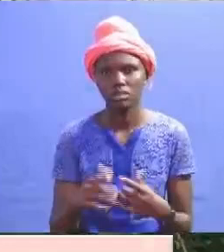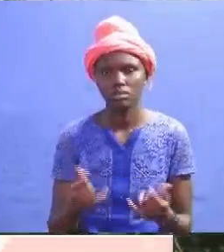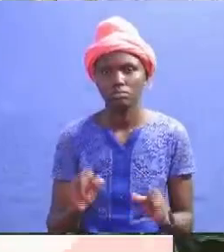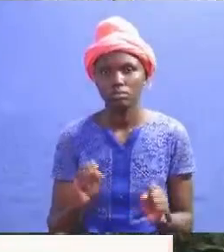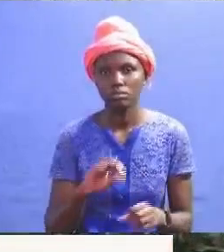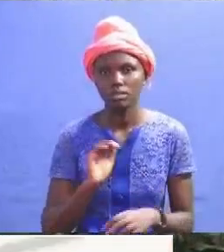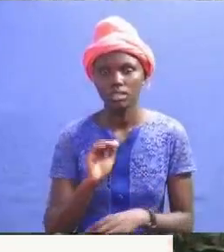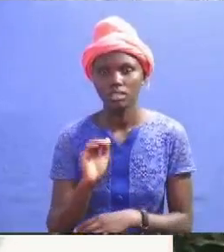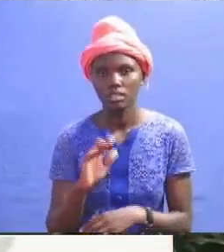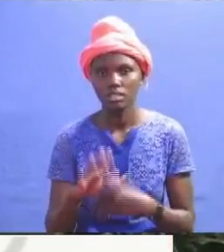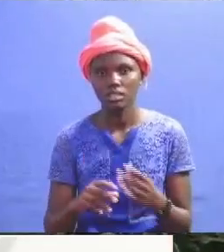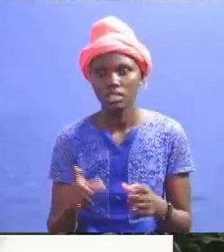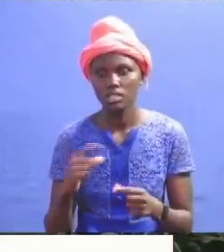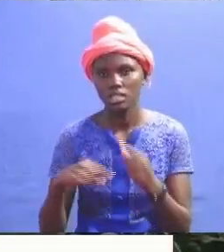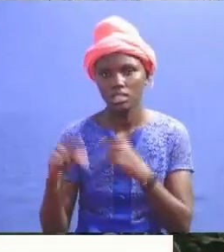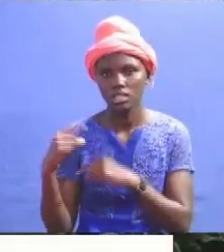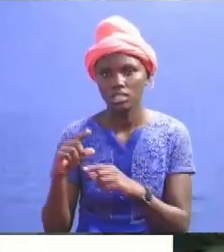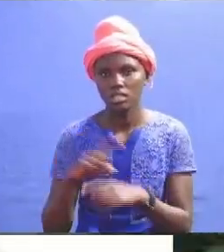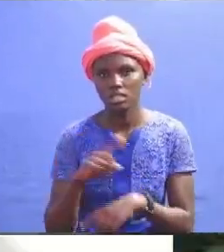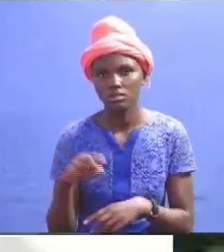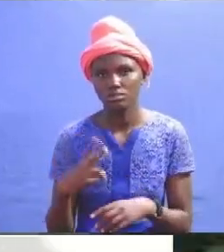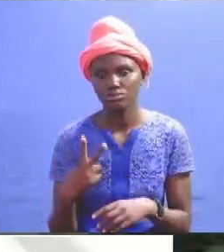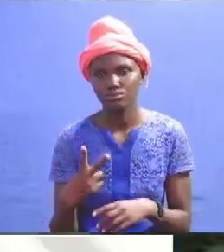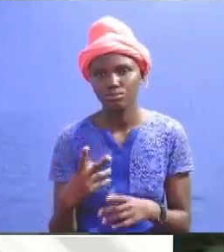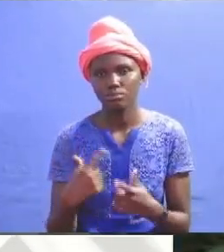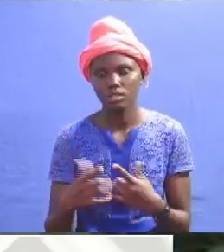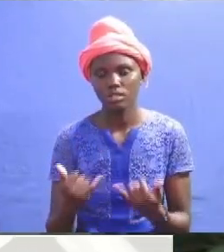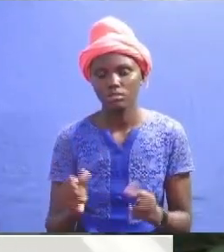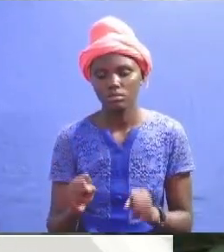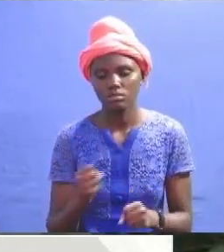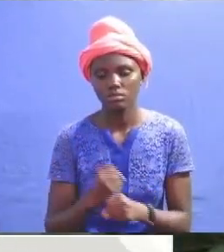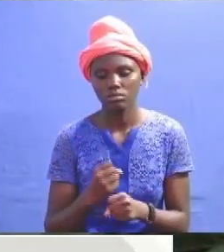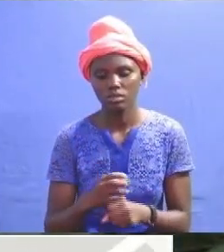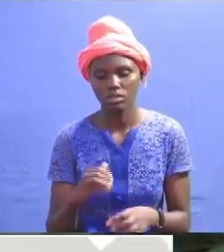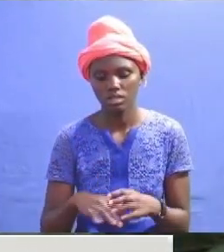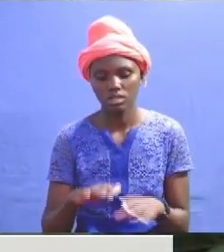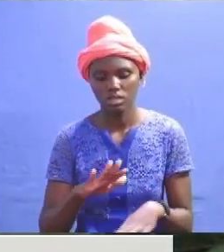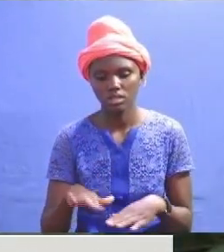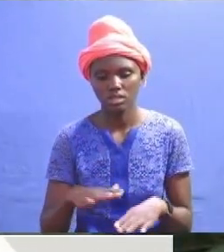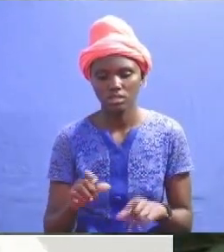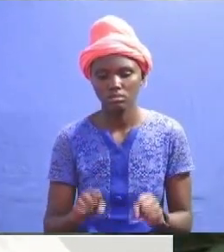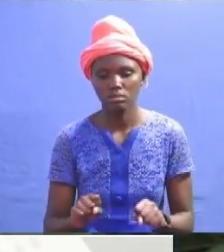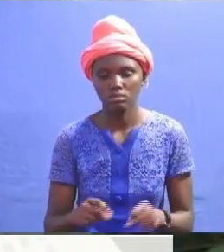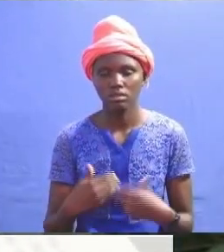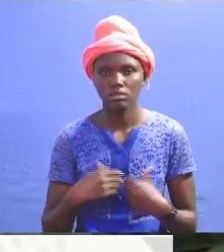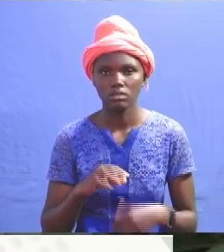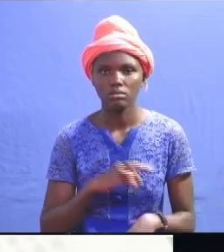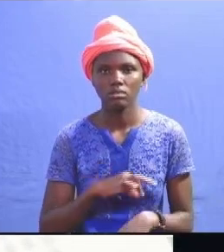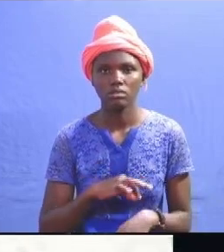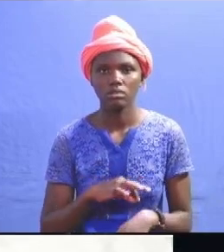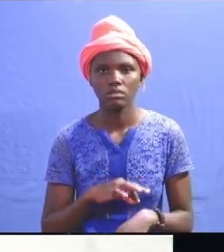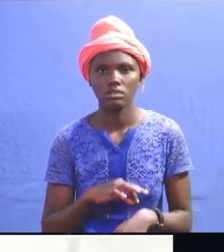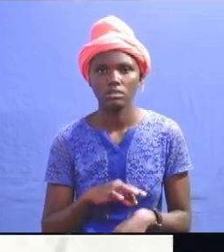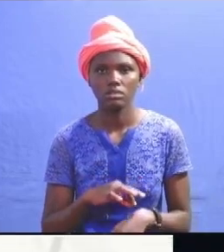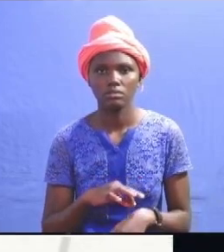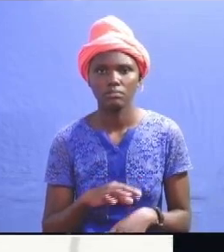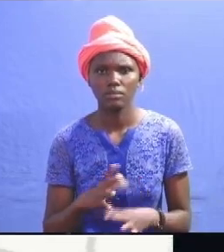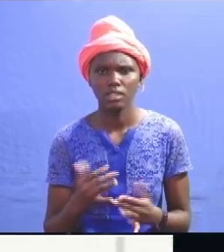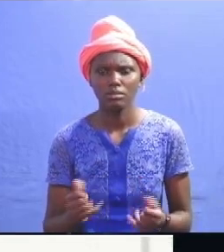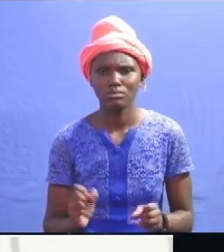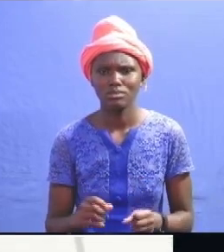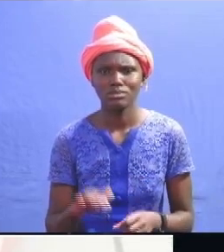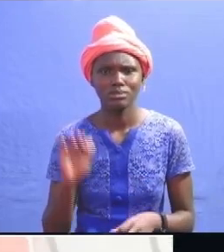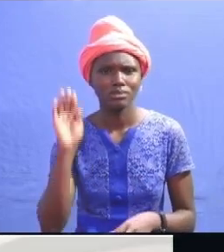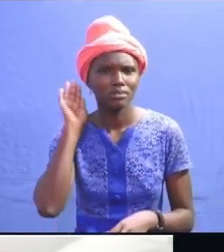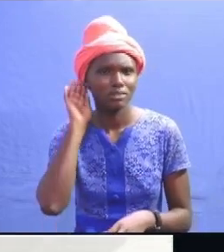as second-generation seeds may carry recessive traits impacting output. Is real. Si yale mambo tunasikia